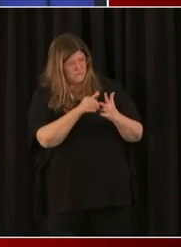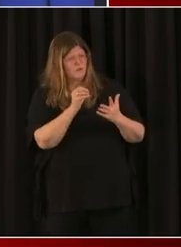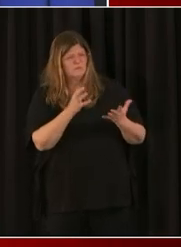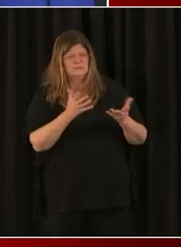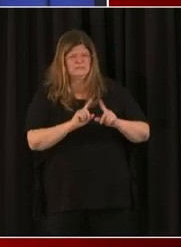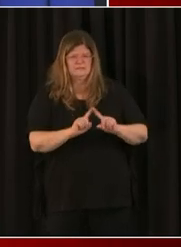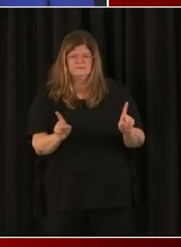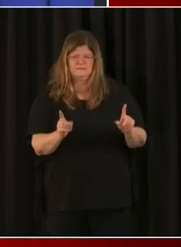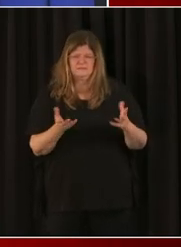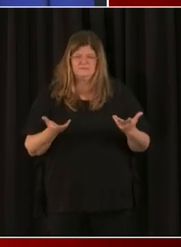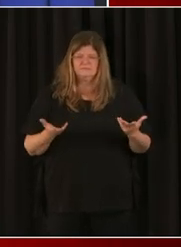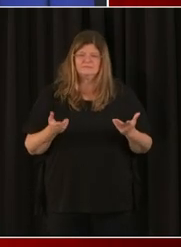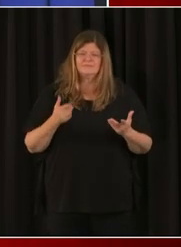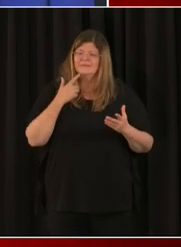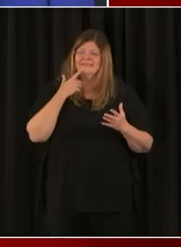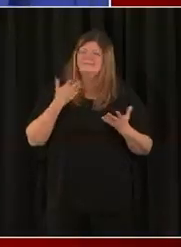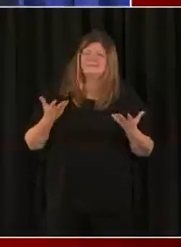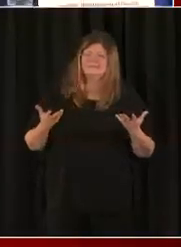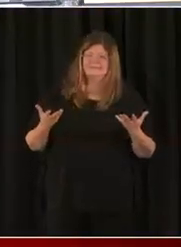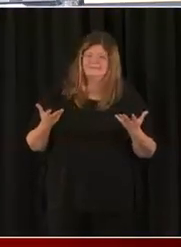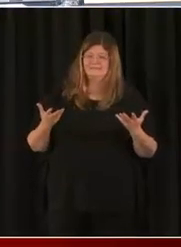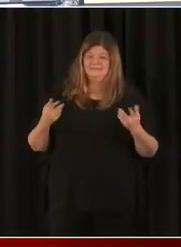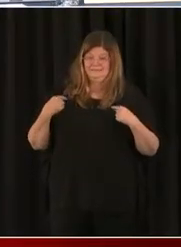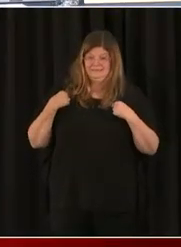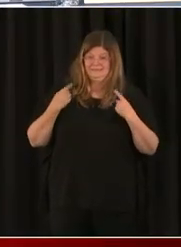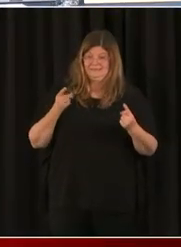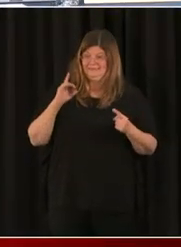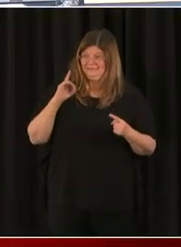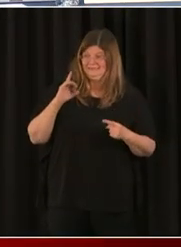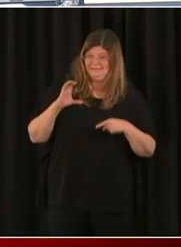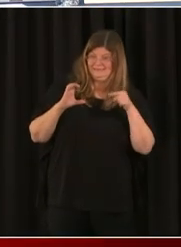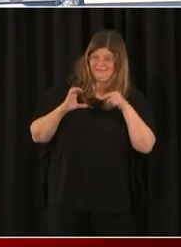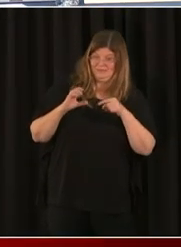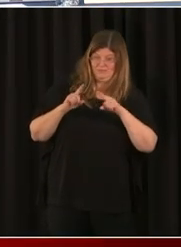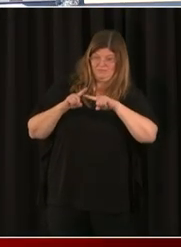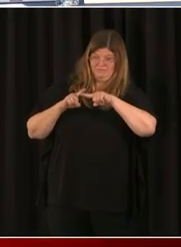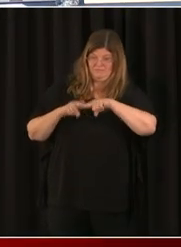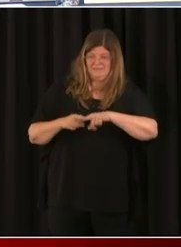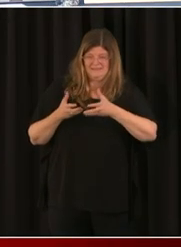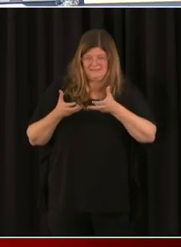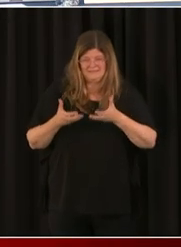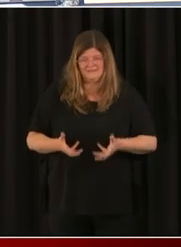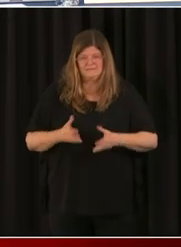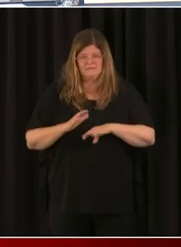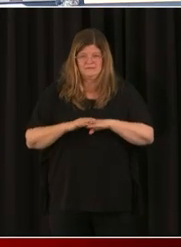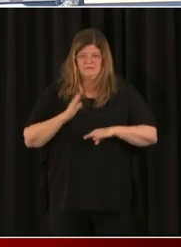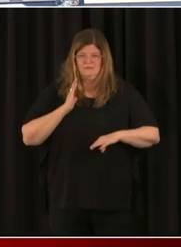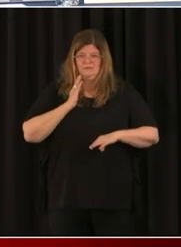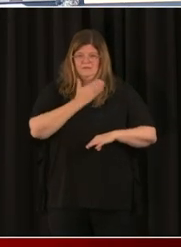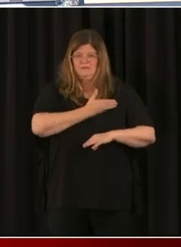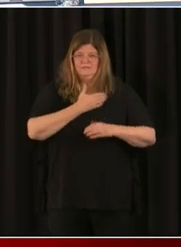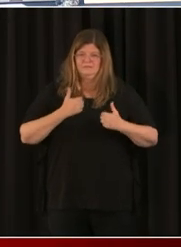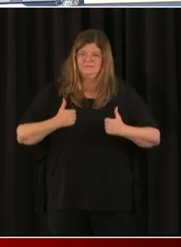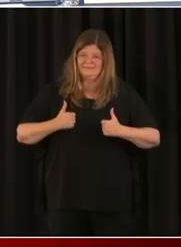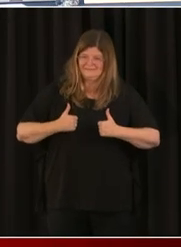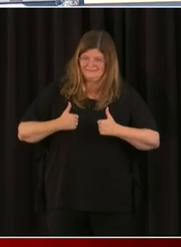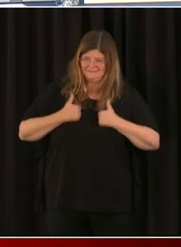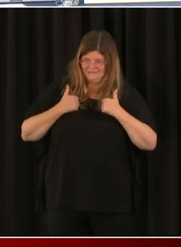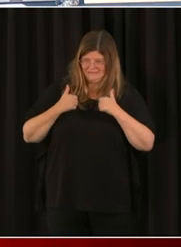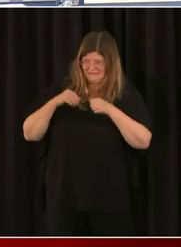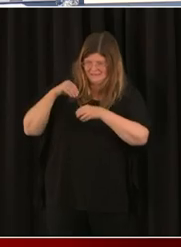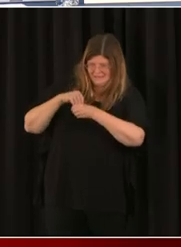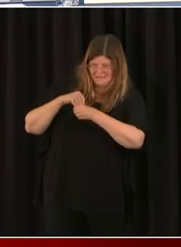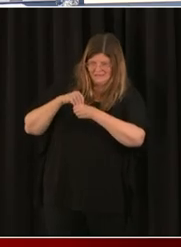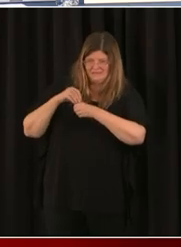used different approaches. To date, the District of Columbia has relied heavily on our existing healthcare infrastructure and